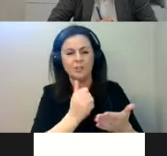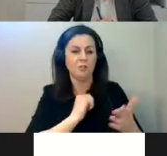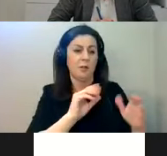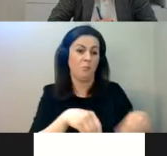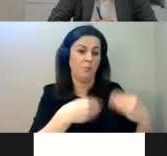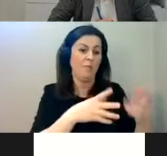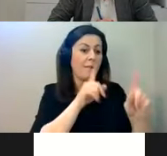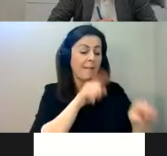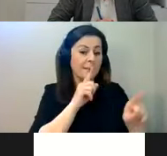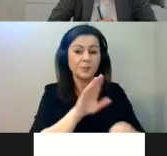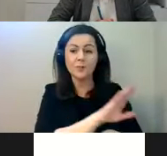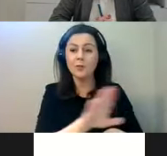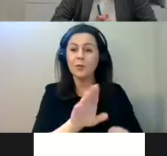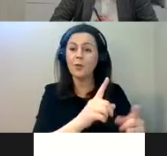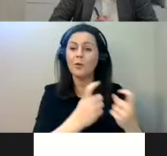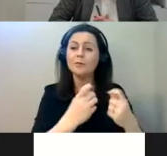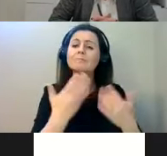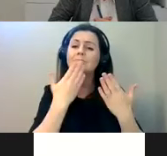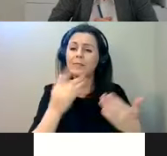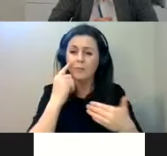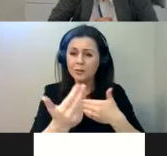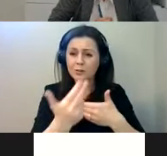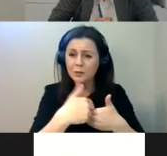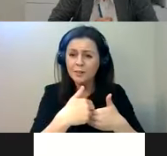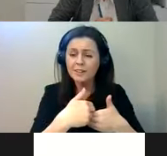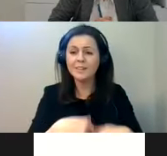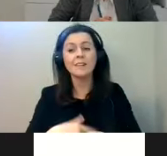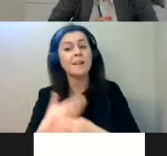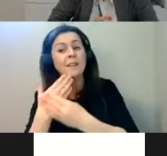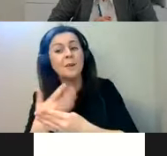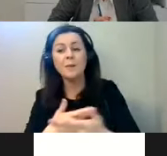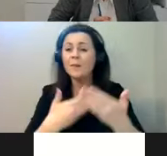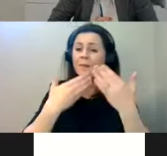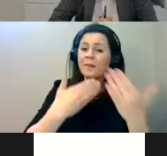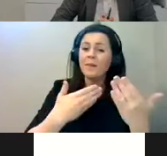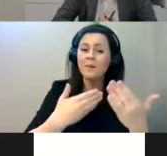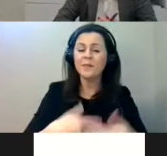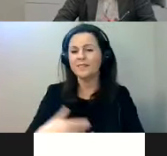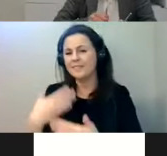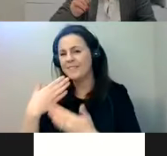questions. So thank you so much for joining us. Thank you. Have a good day. Thank you, Ryan. Thanks. Thank you.